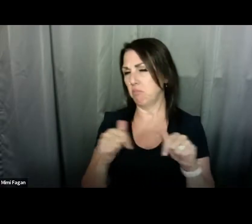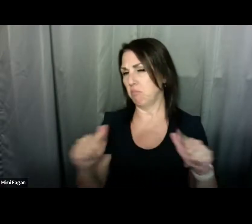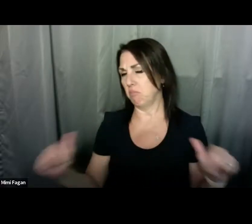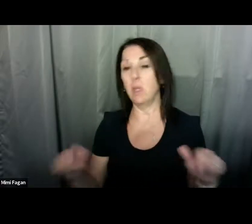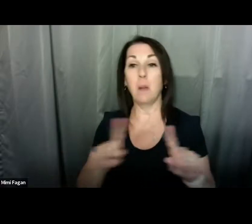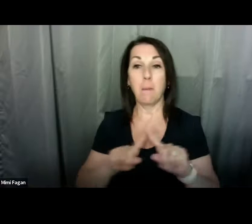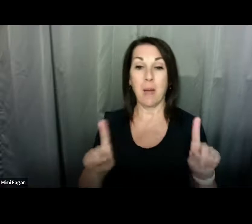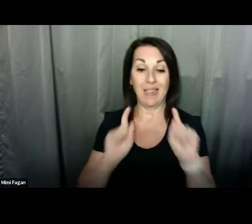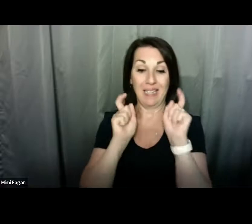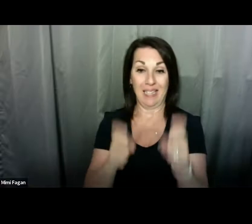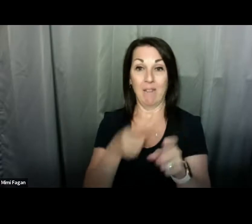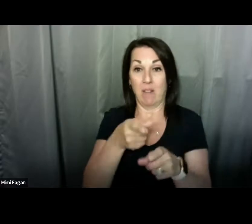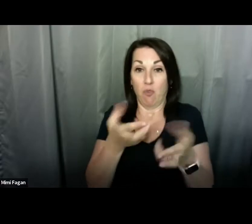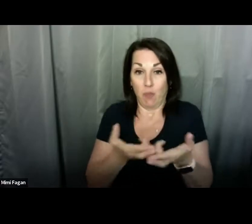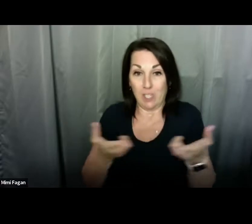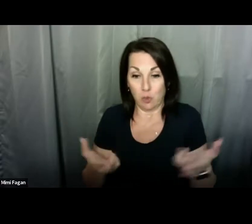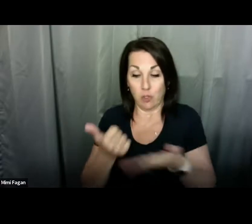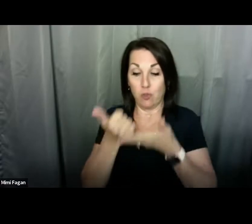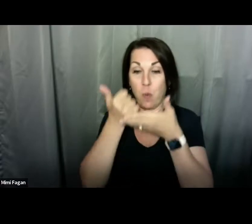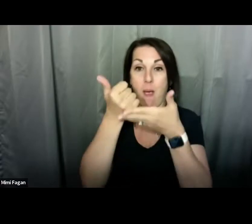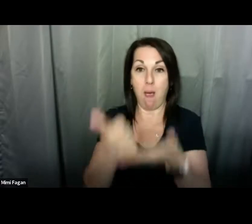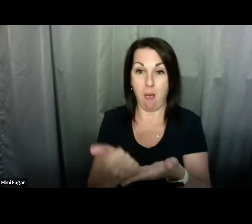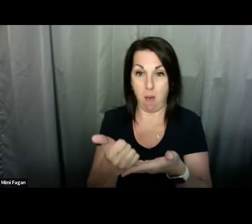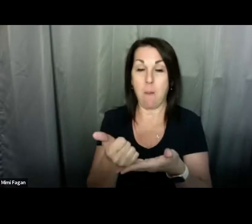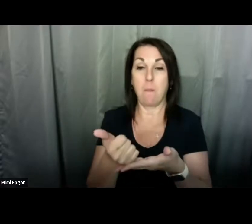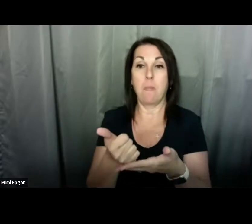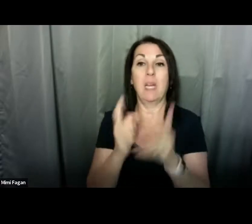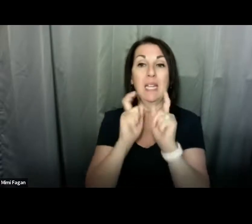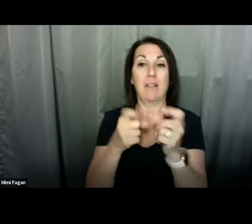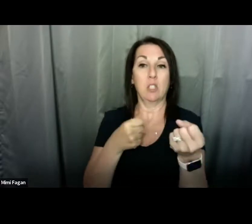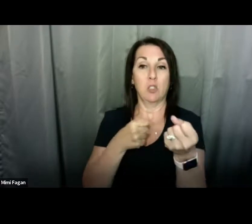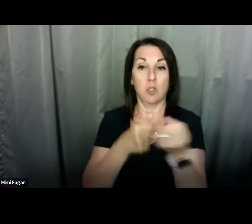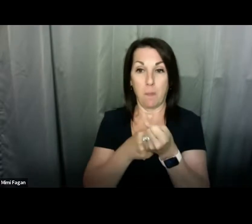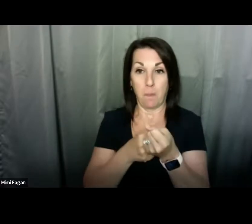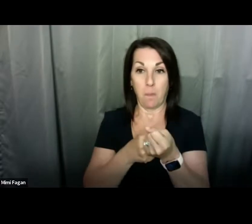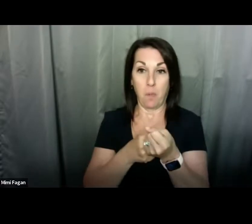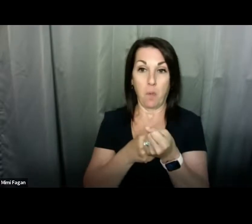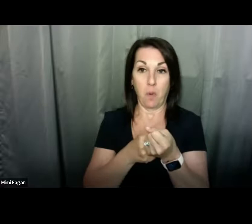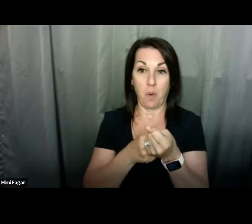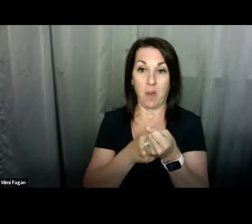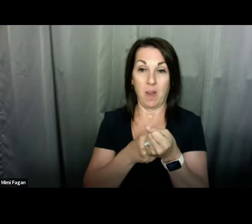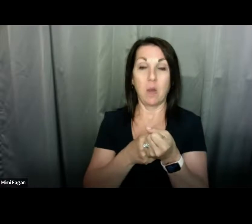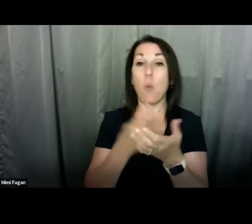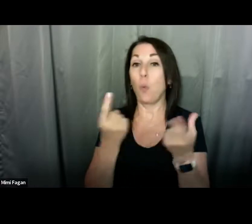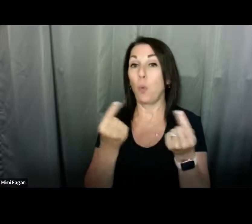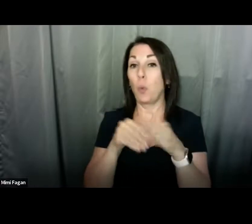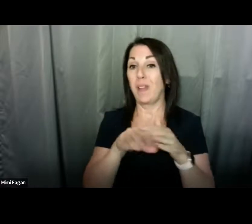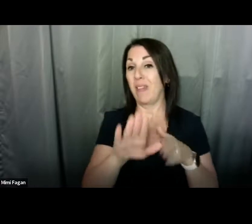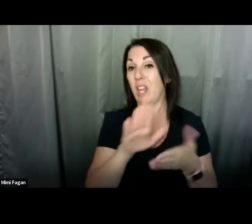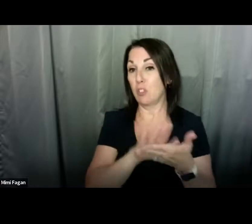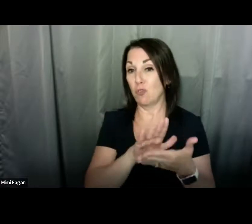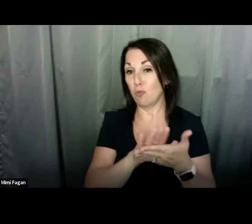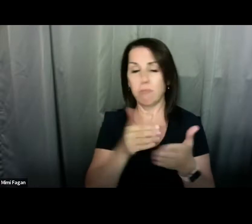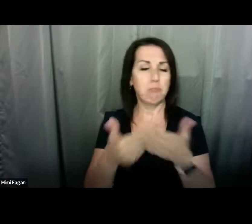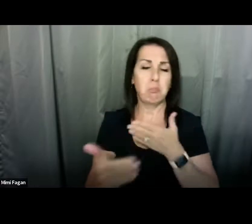give them resources to help them and give them some support in doing what they're doing in their school. Even if